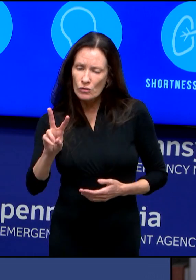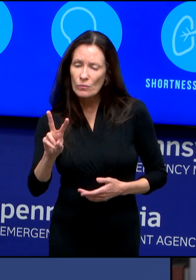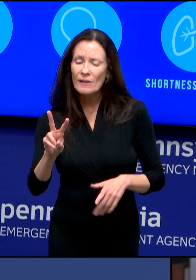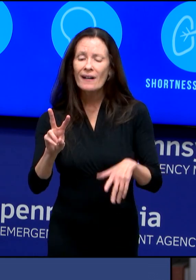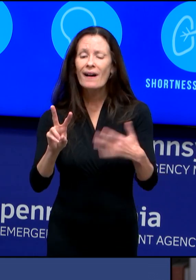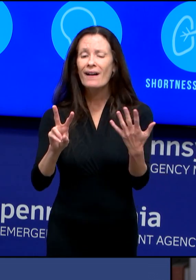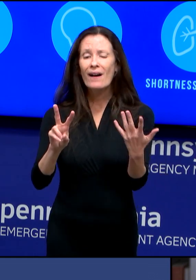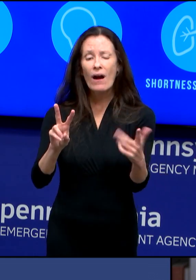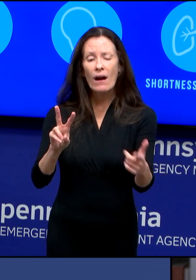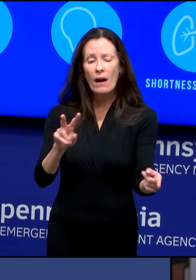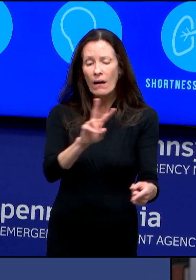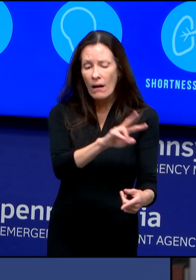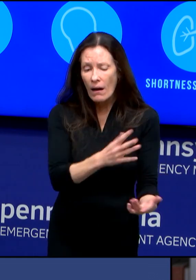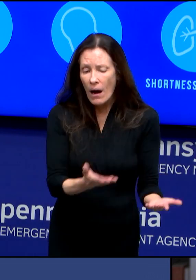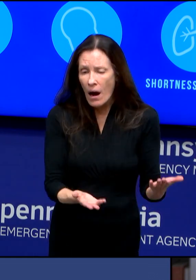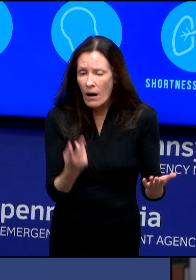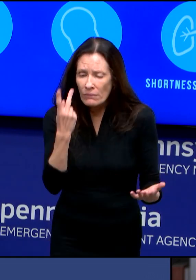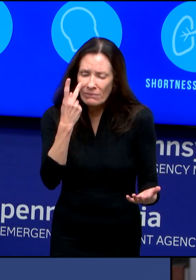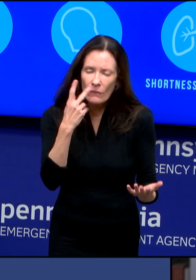For Secretary Levine,